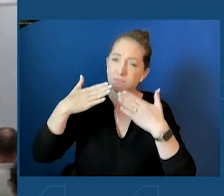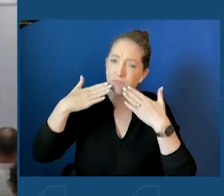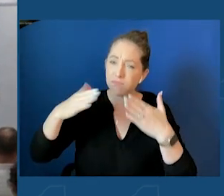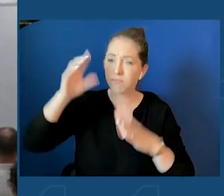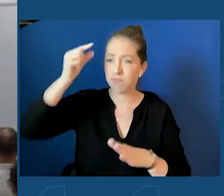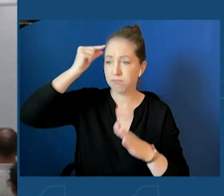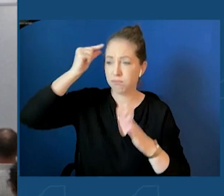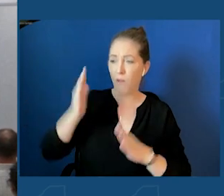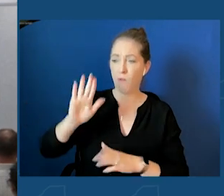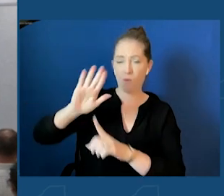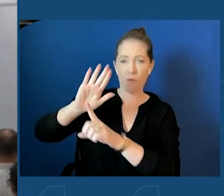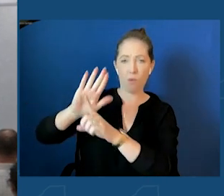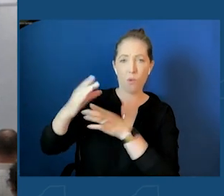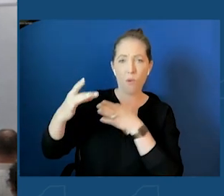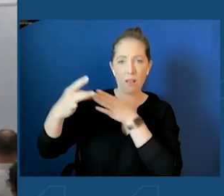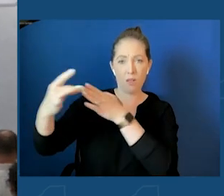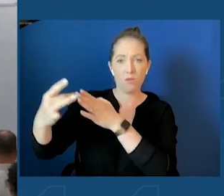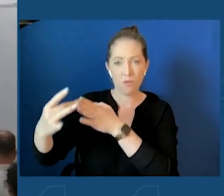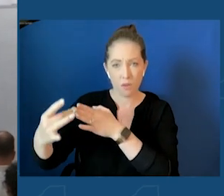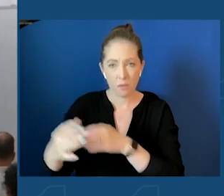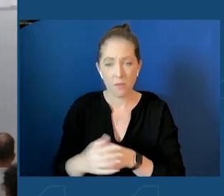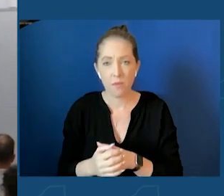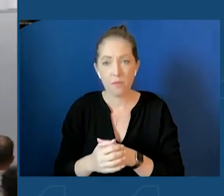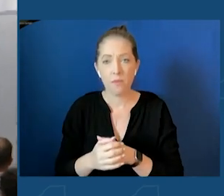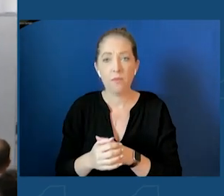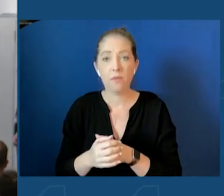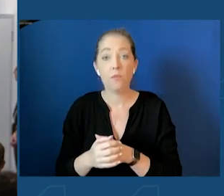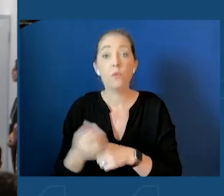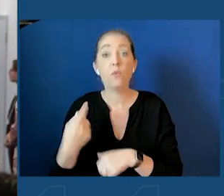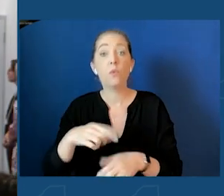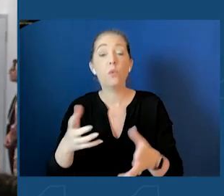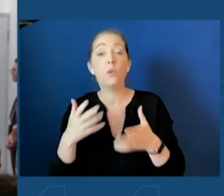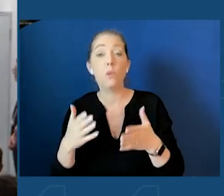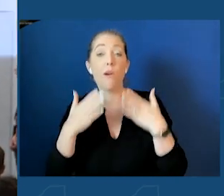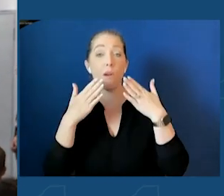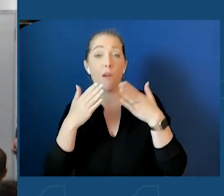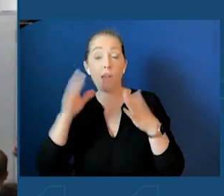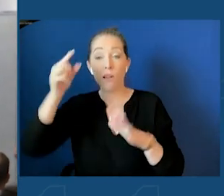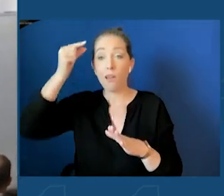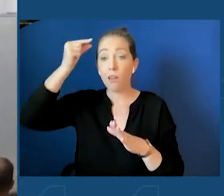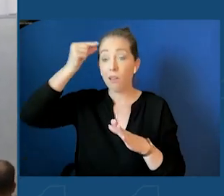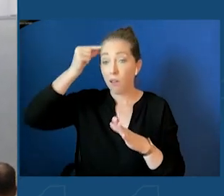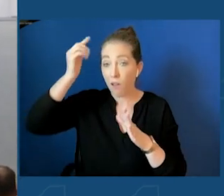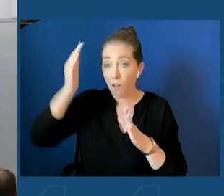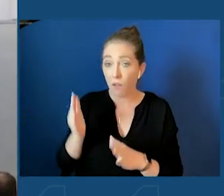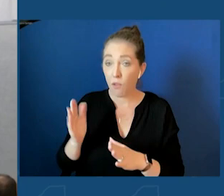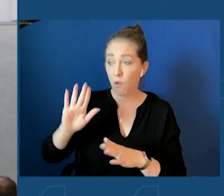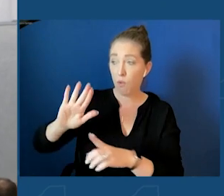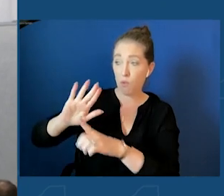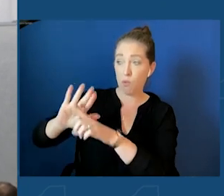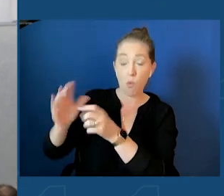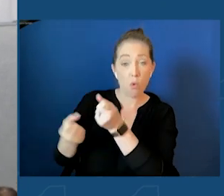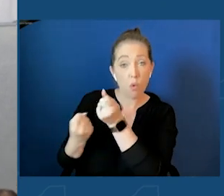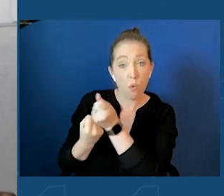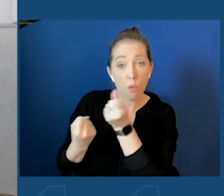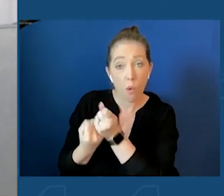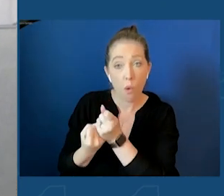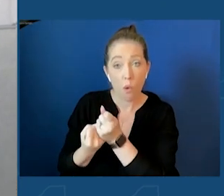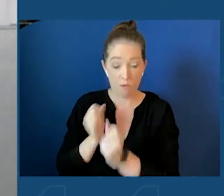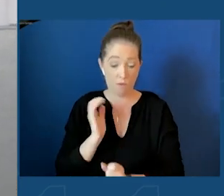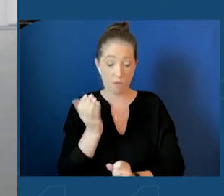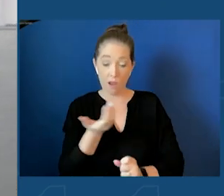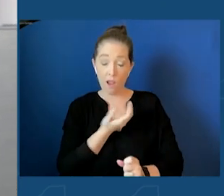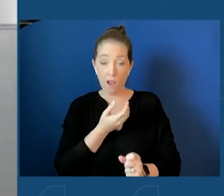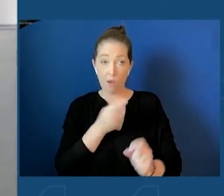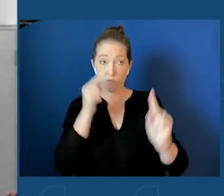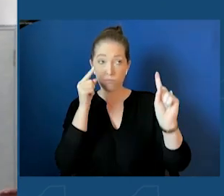leadership. All of us at UB would like to thank the Governor for her steadfast support of our mission of